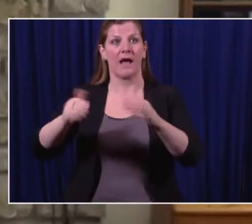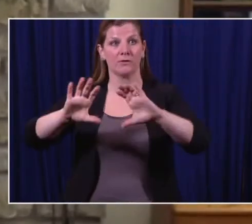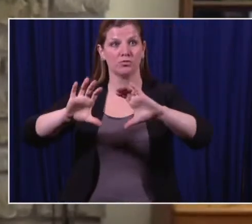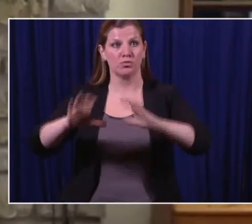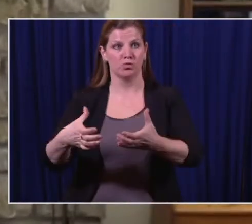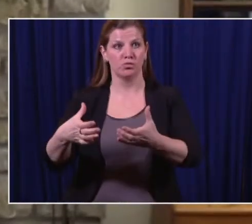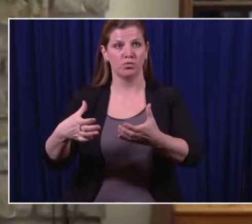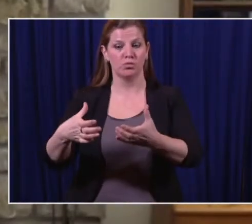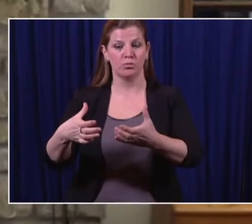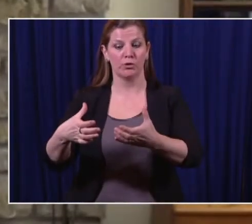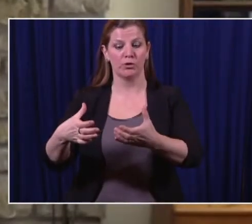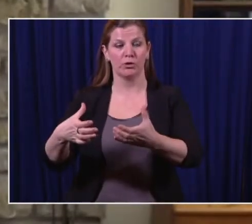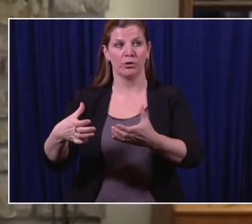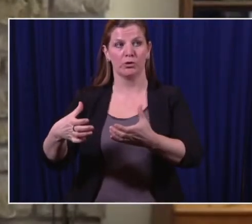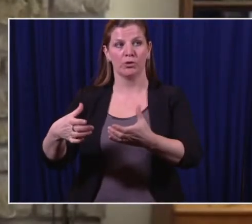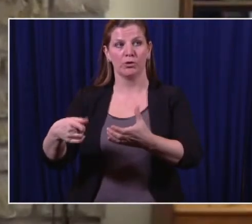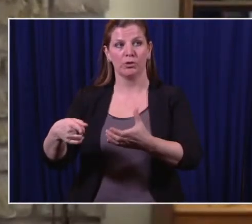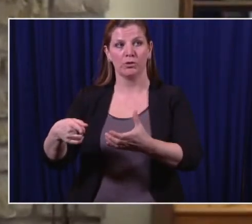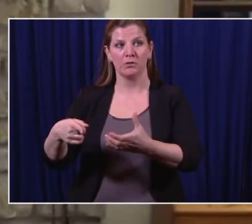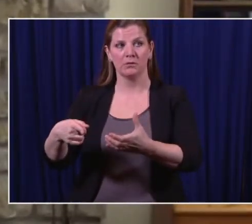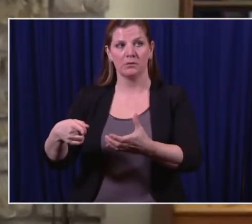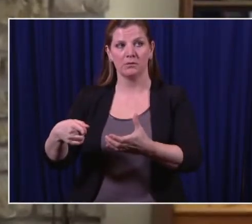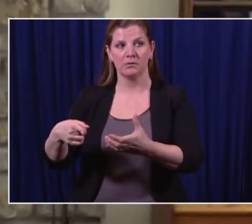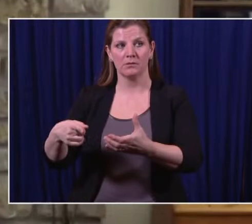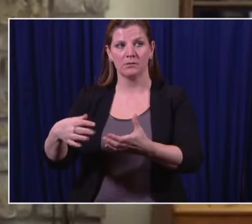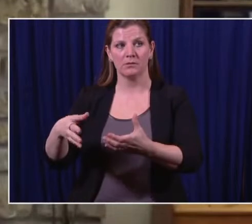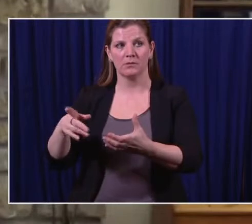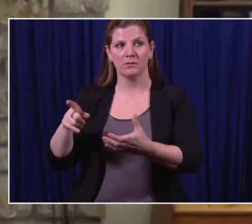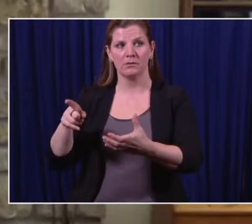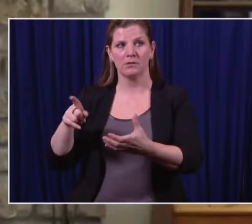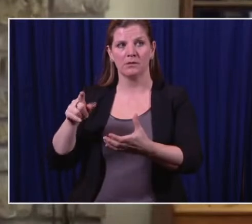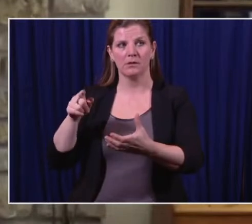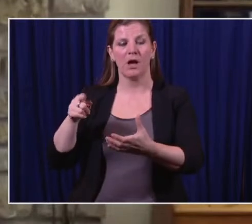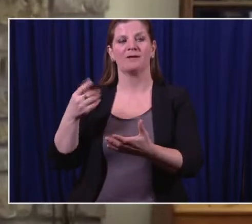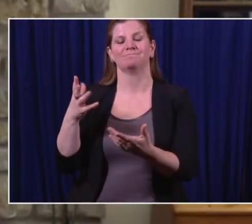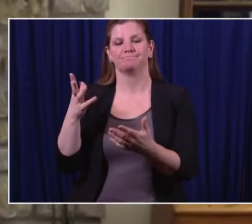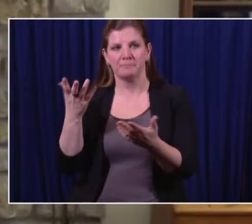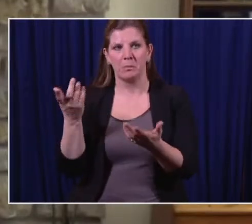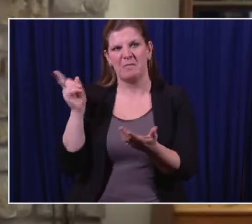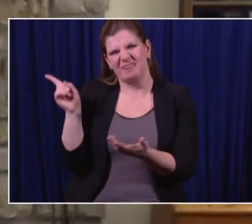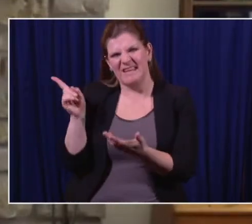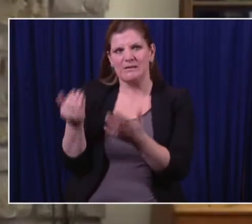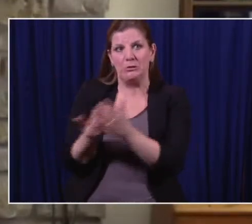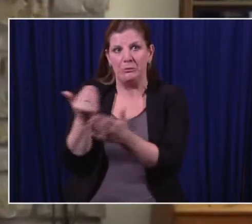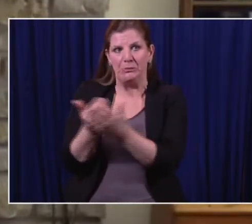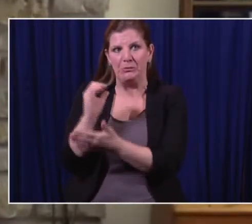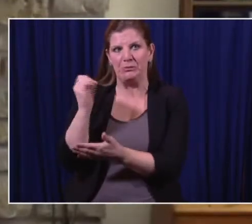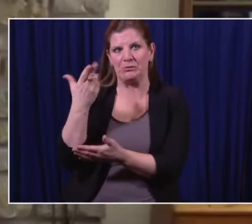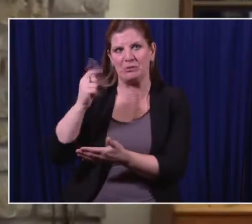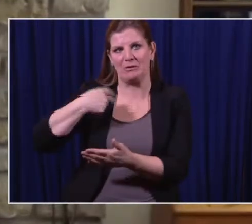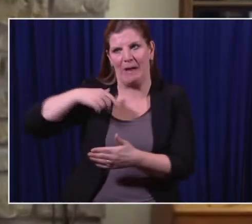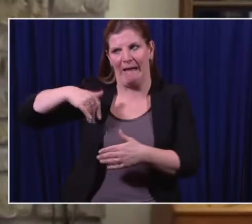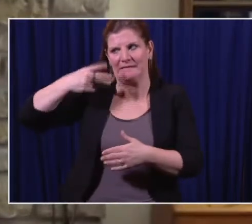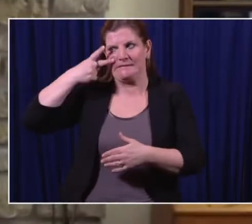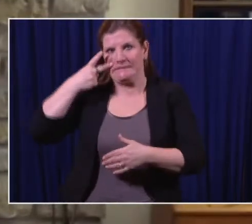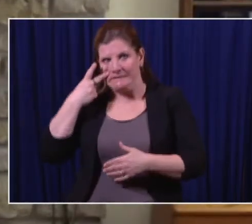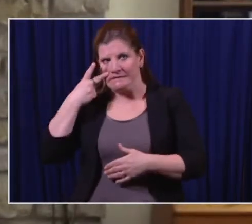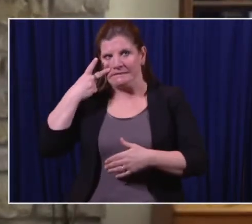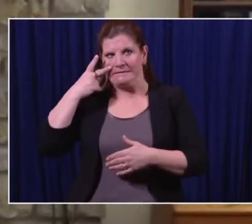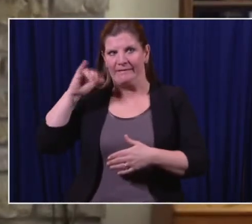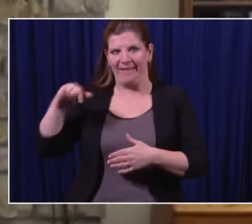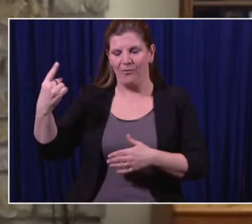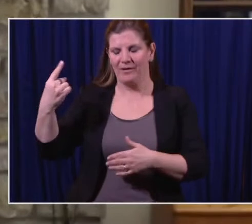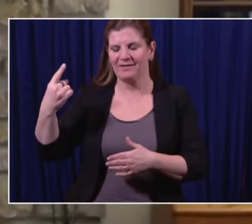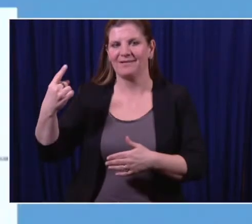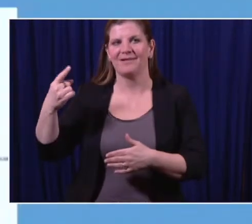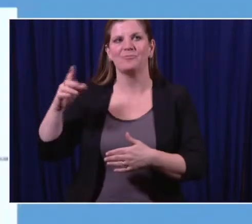you'll see this is a new, in fact, this is a new chart, so I've not actually seen this one. They just came out with this chart. So this one